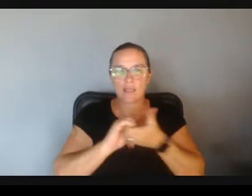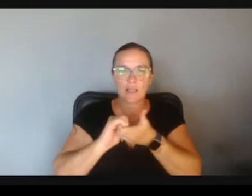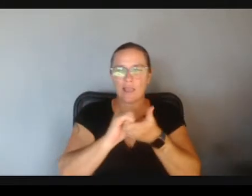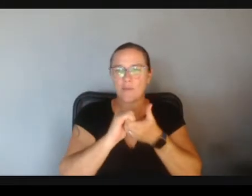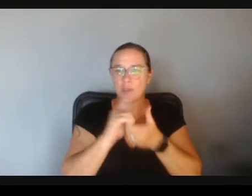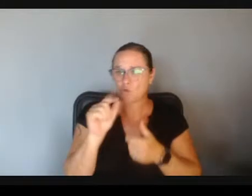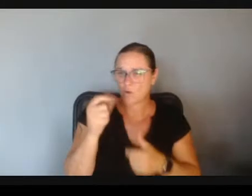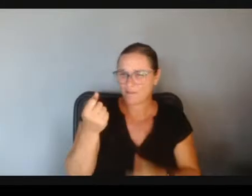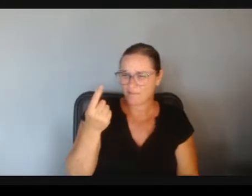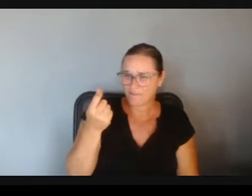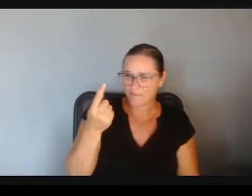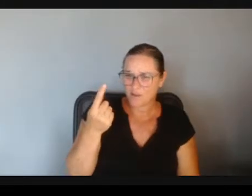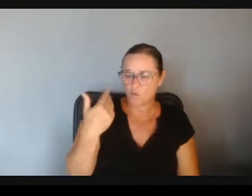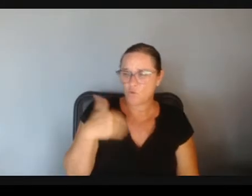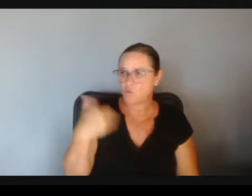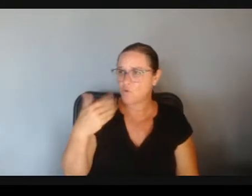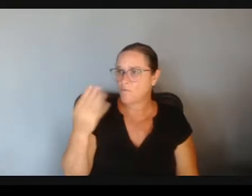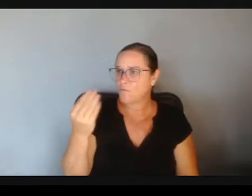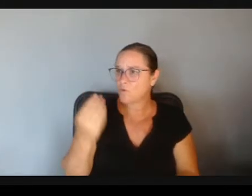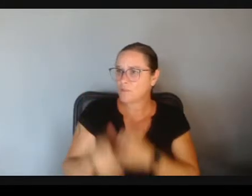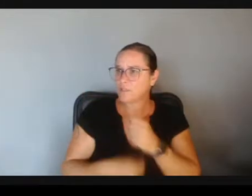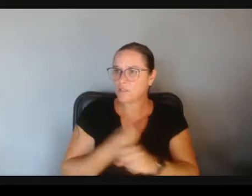2011, wow, 14 years ago.